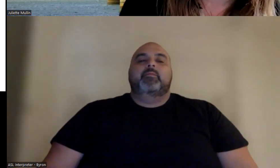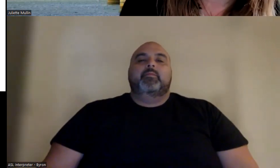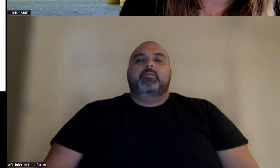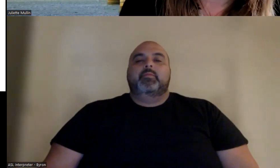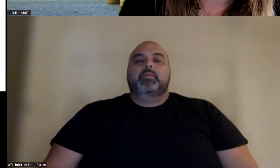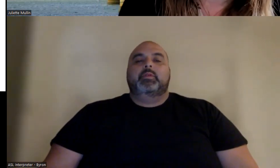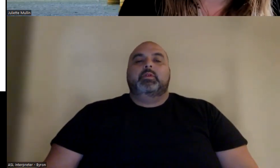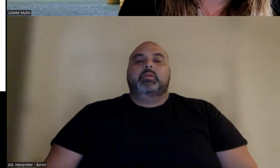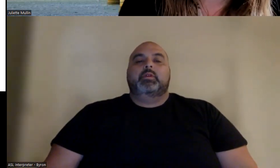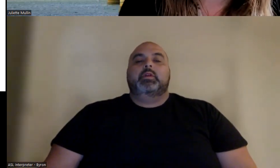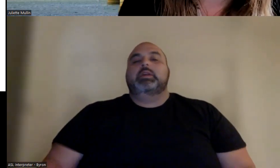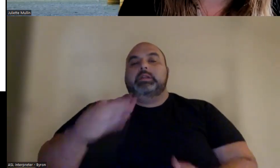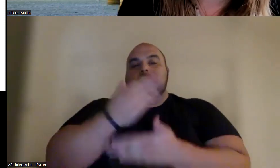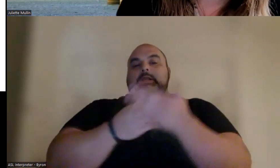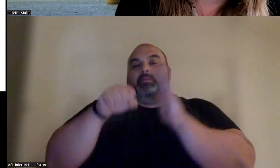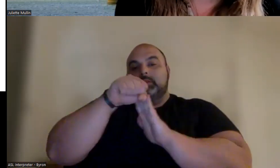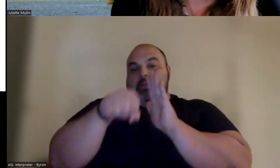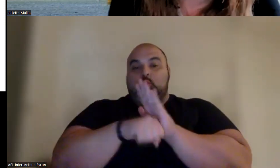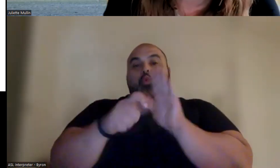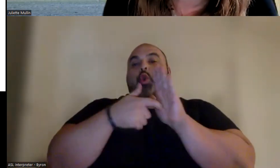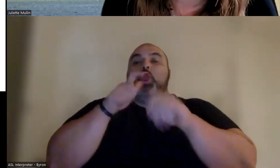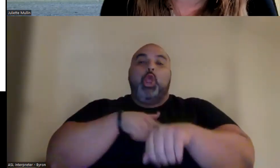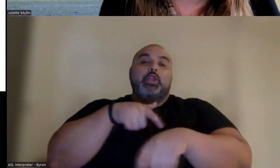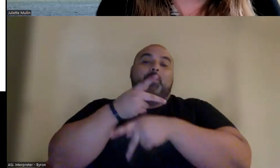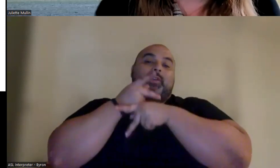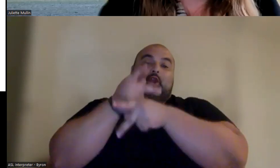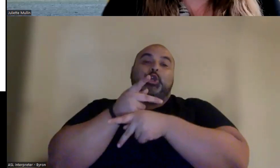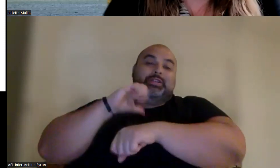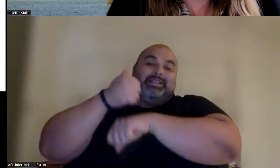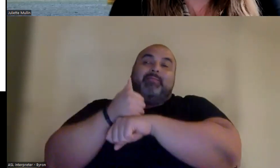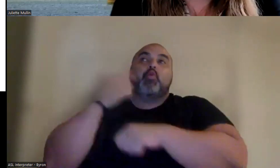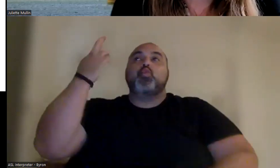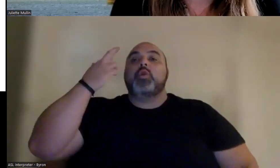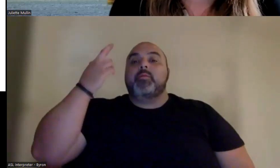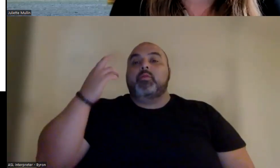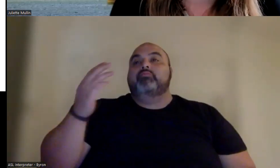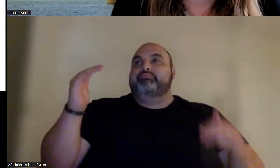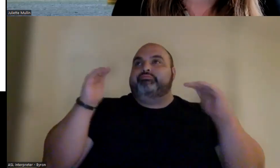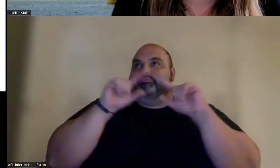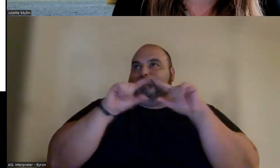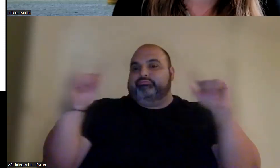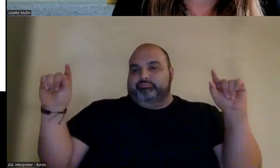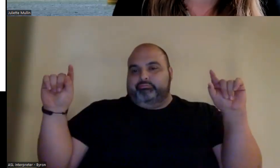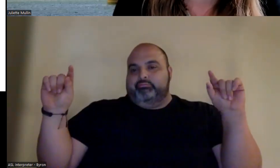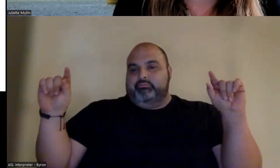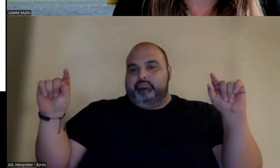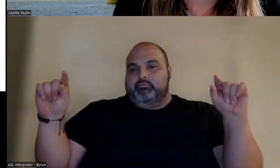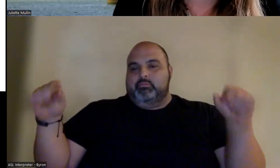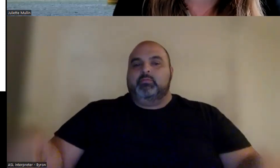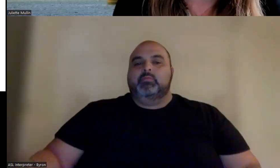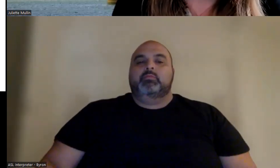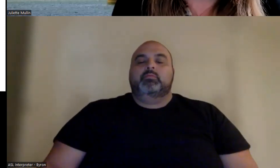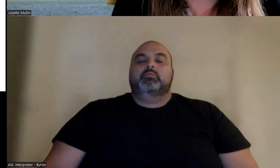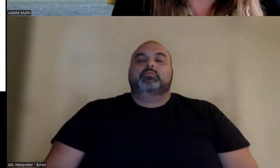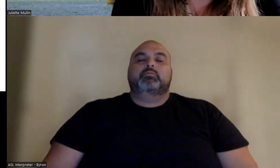Some states require long-term care facilities to establish reasonable or least restrictive limitations to long-term care facility